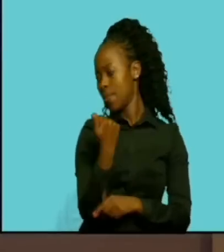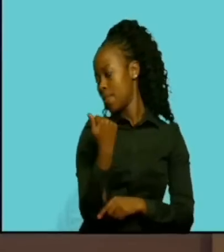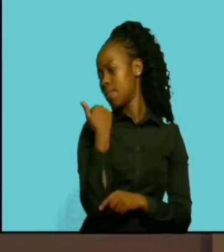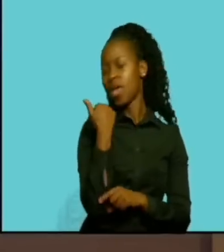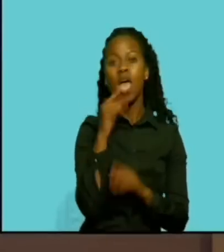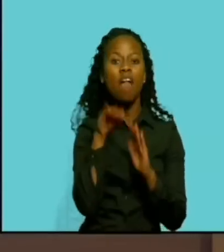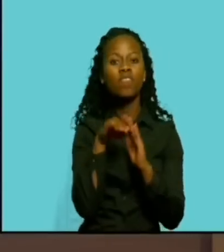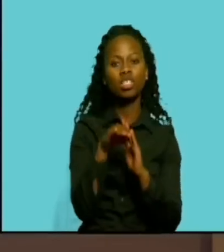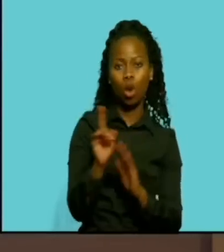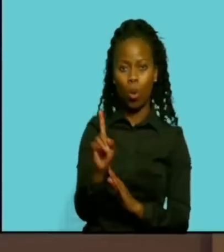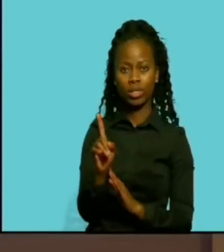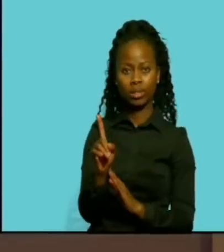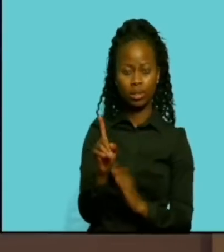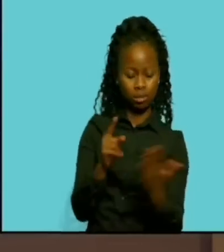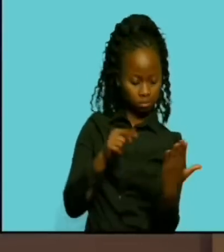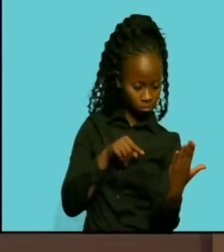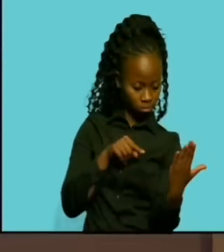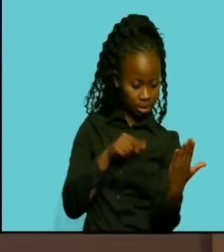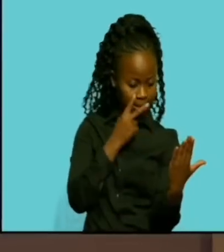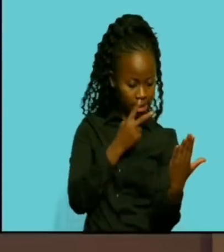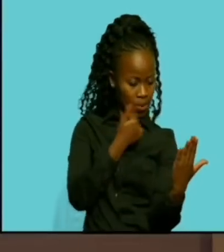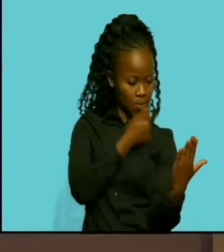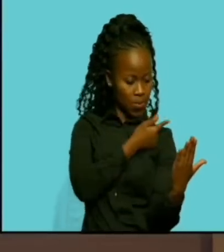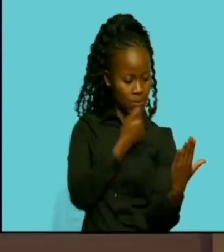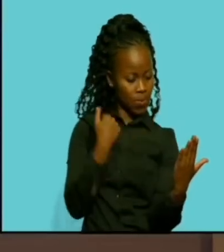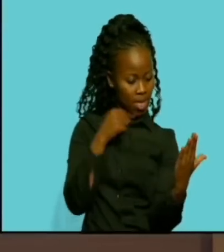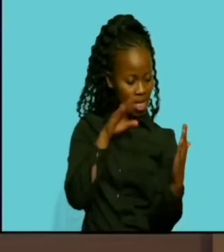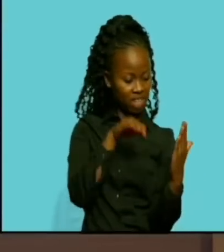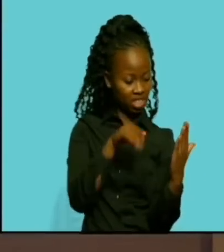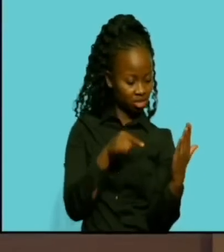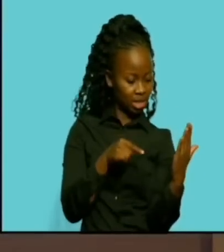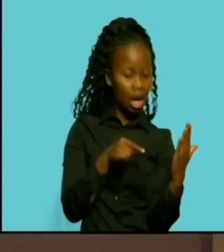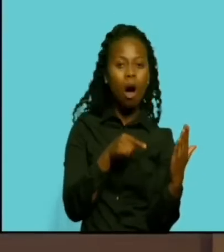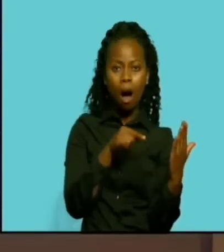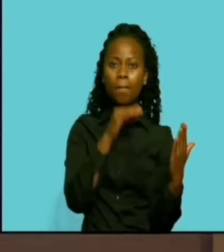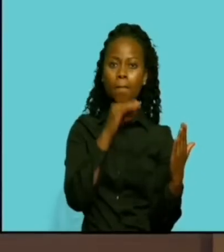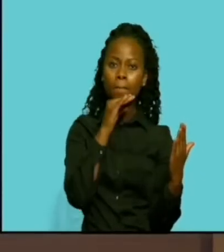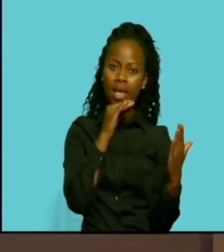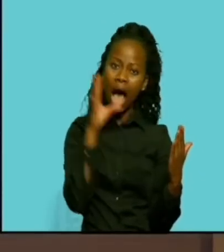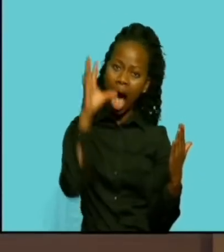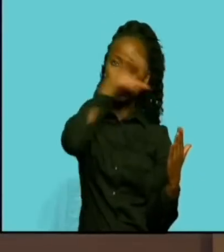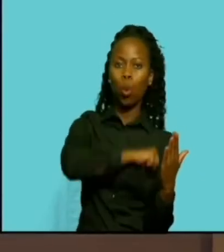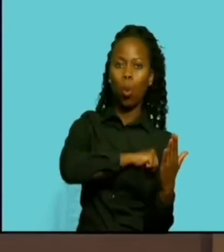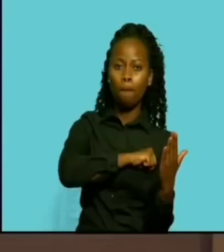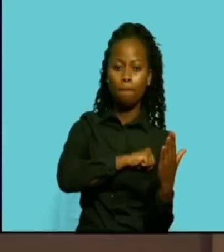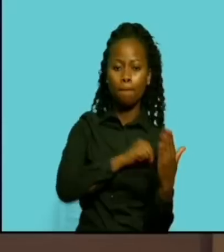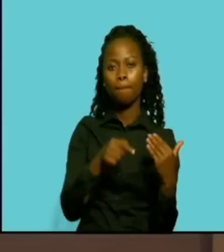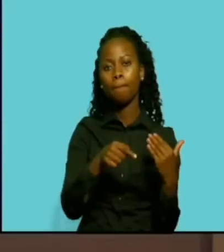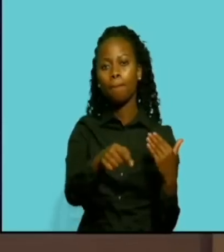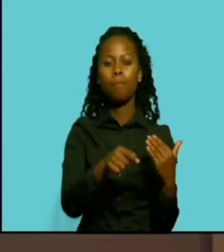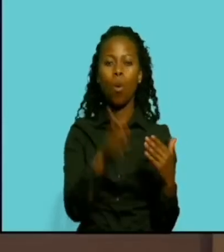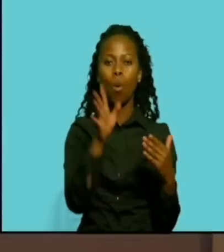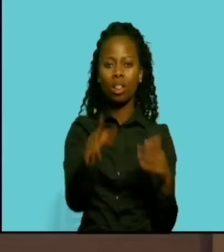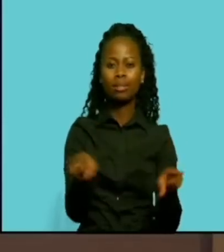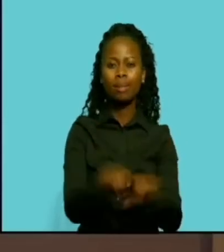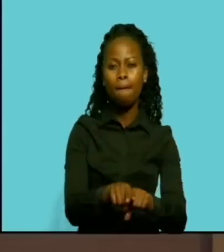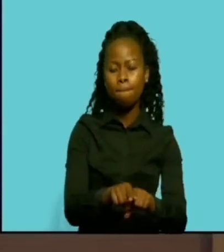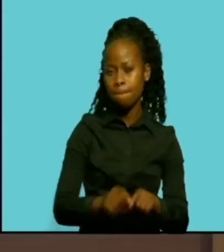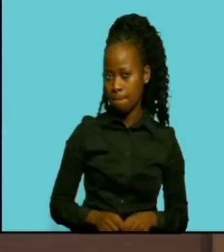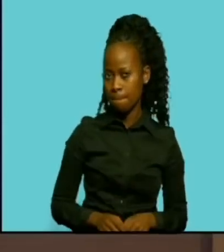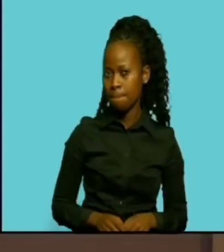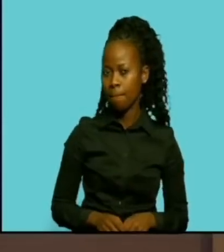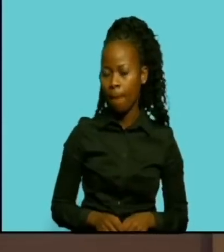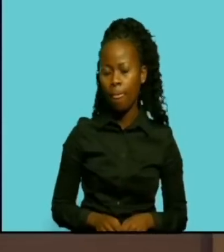they adjust their expectations appropriately. And as such, the central bank have got